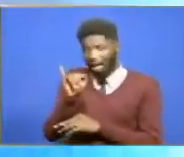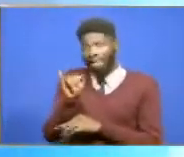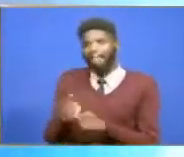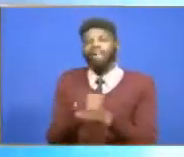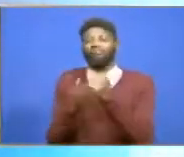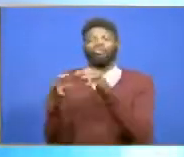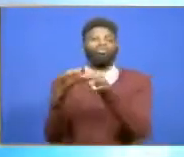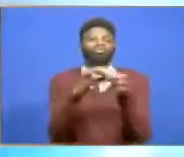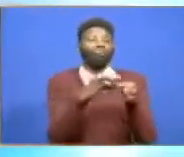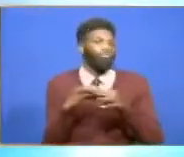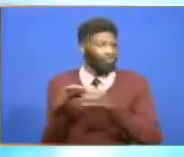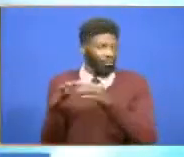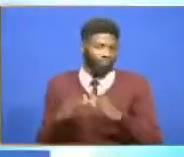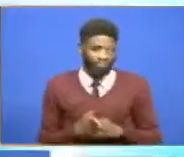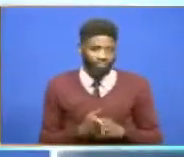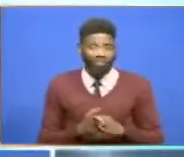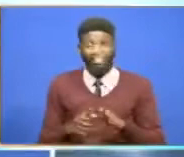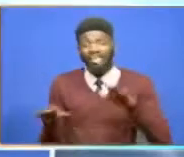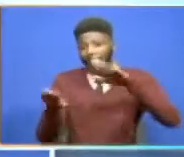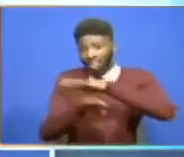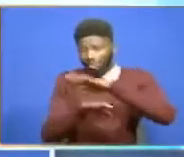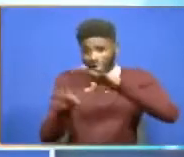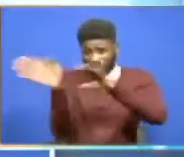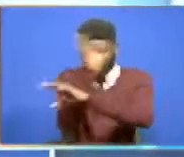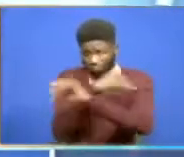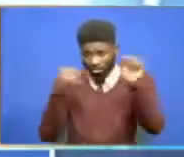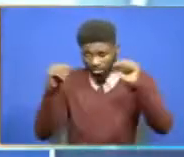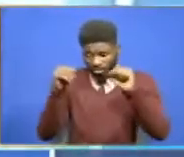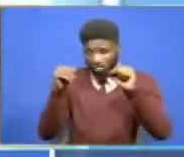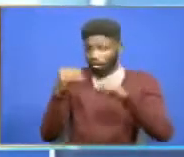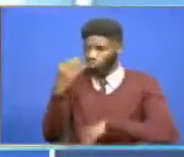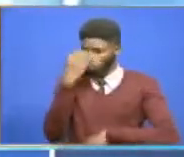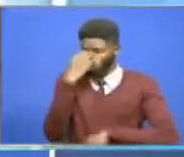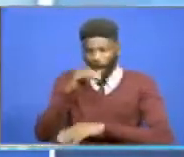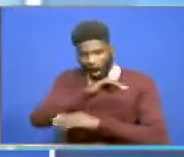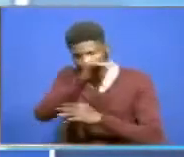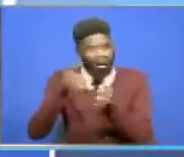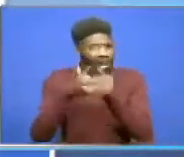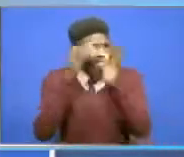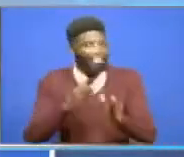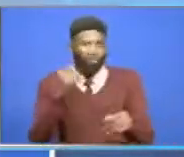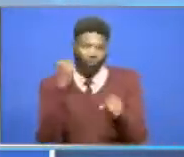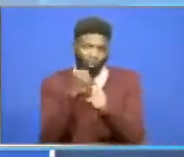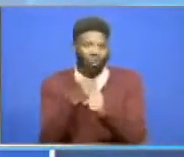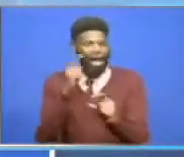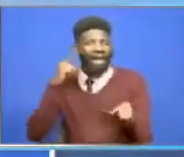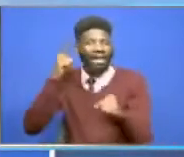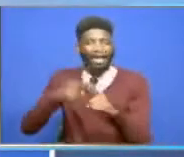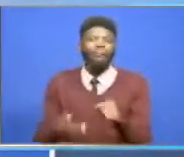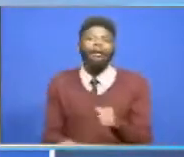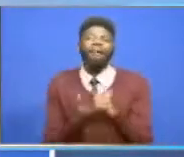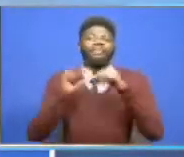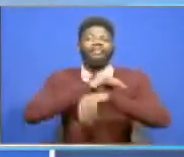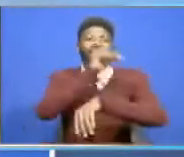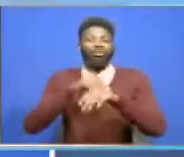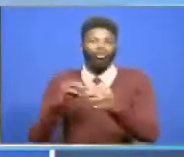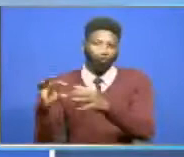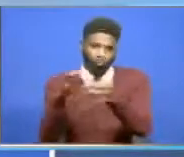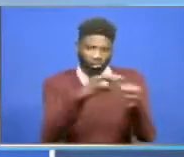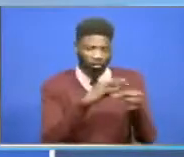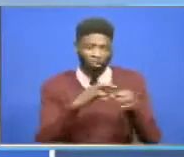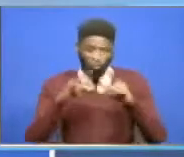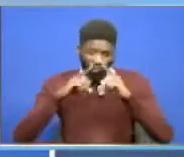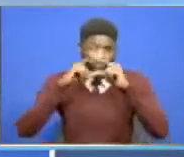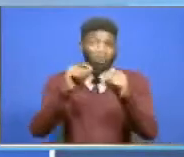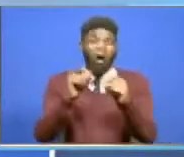Force report. Deputy President William Ruto challenged leaders to work towards building a united nation, cautioning against burning